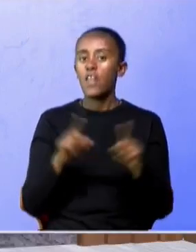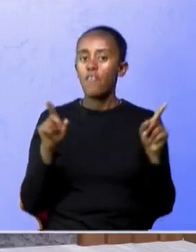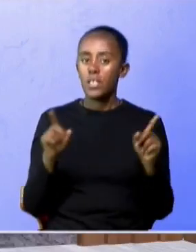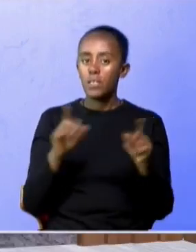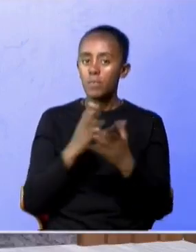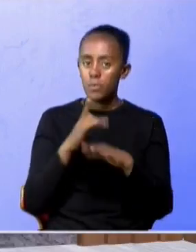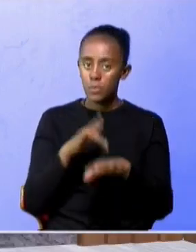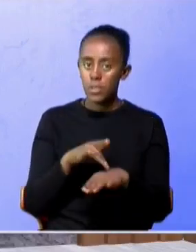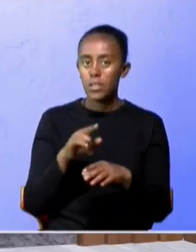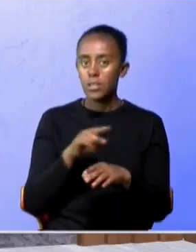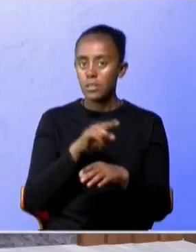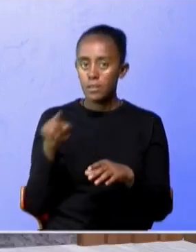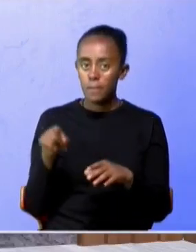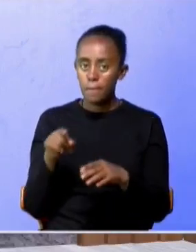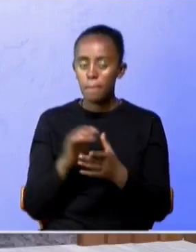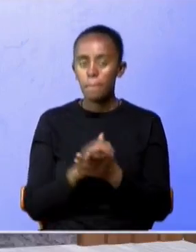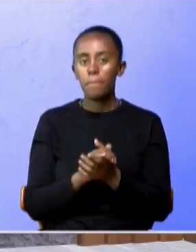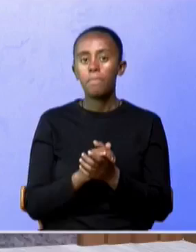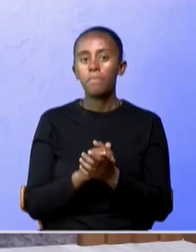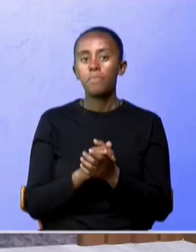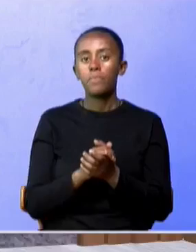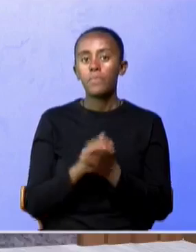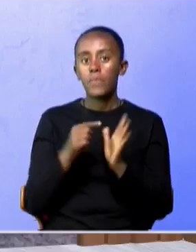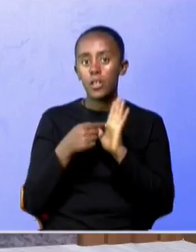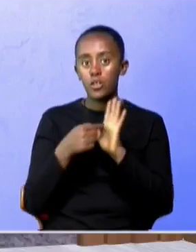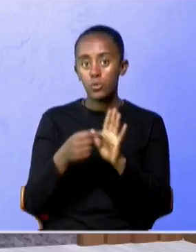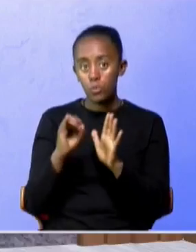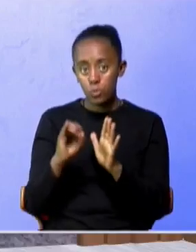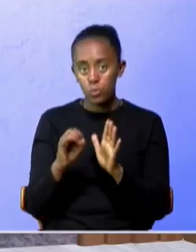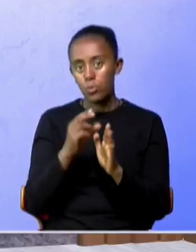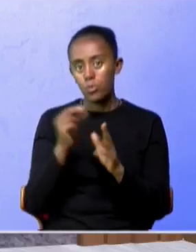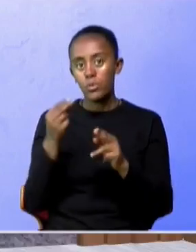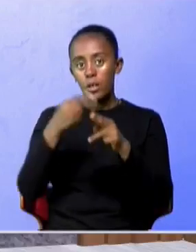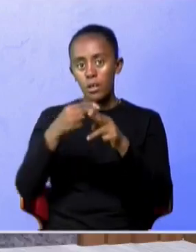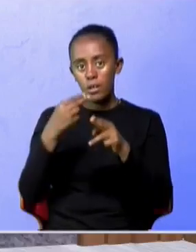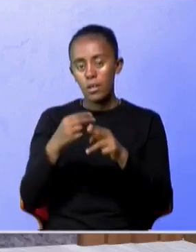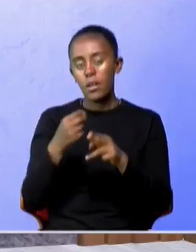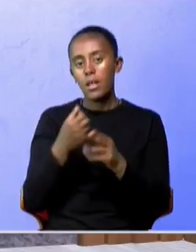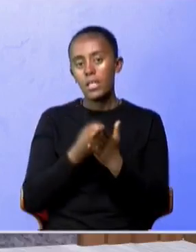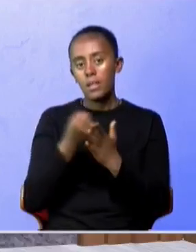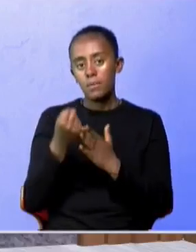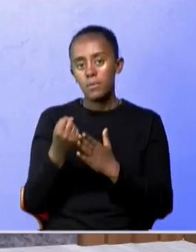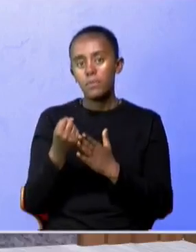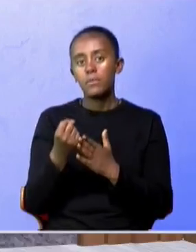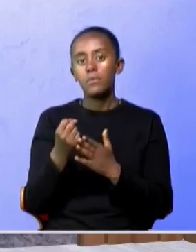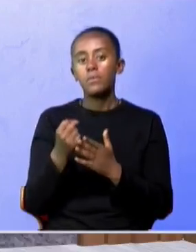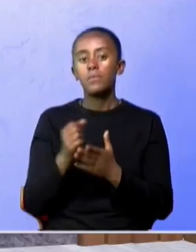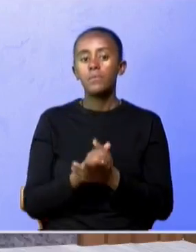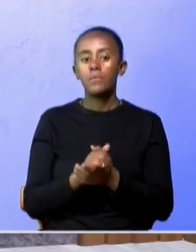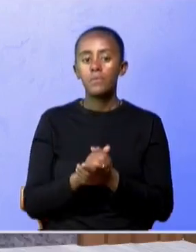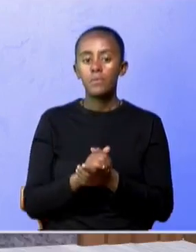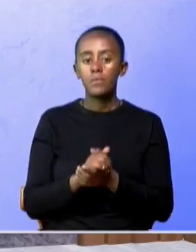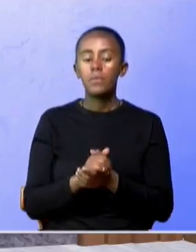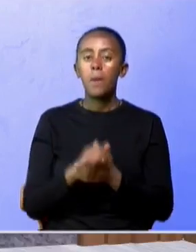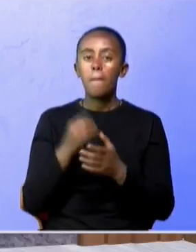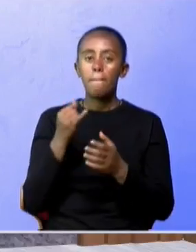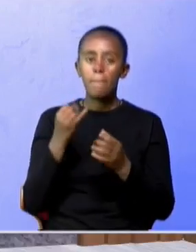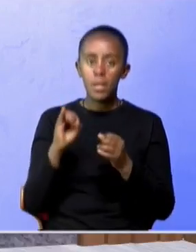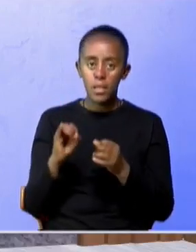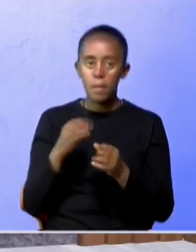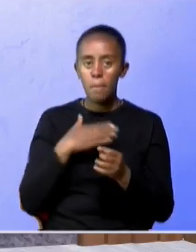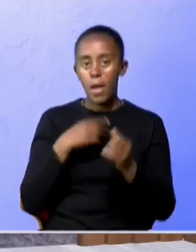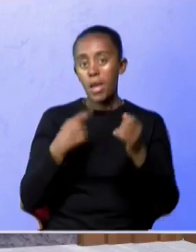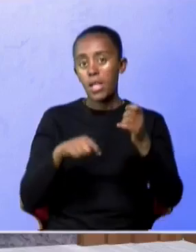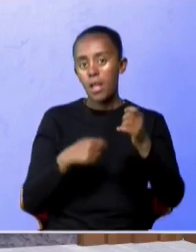between them. They came first and they are showing a noun as a subject. They came as a subject. Playing my